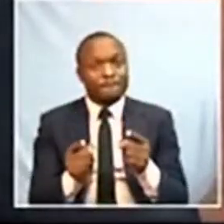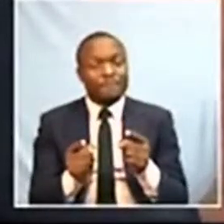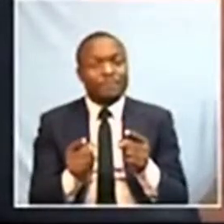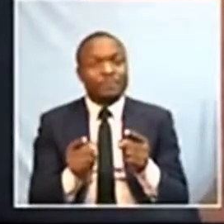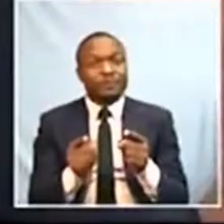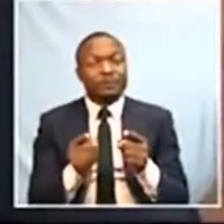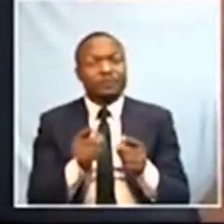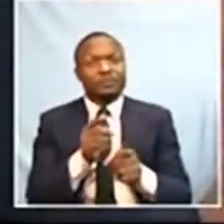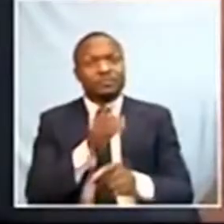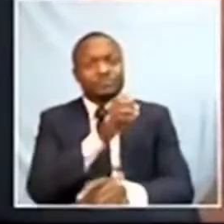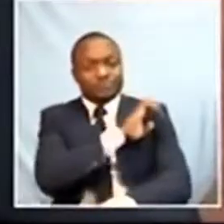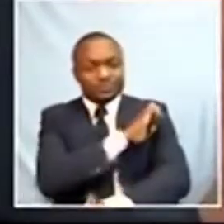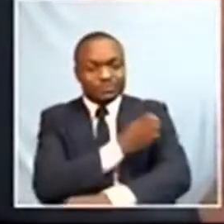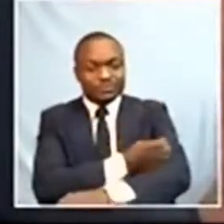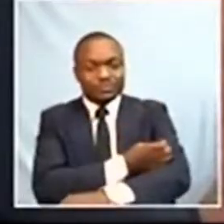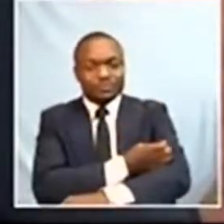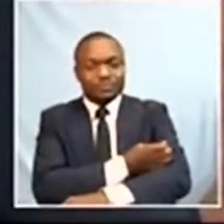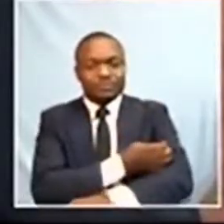empower.